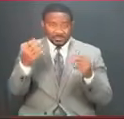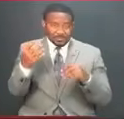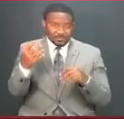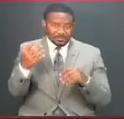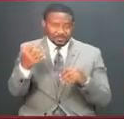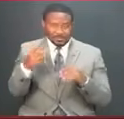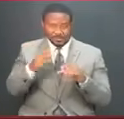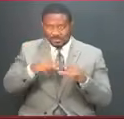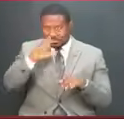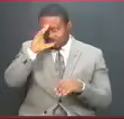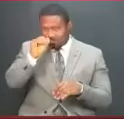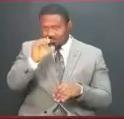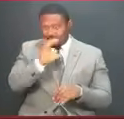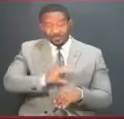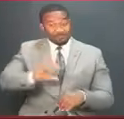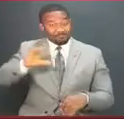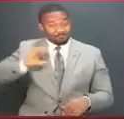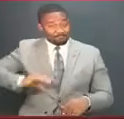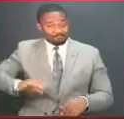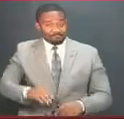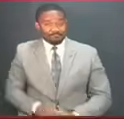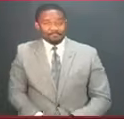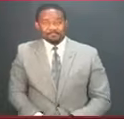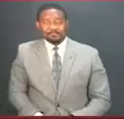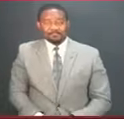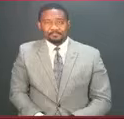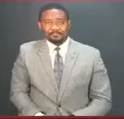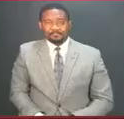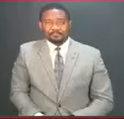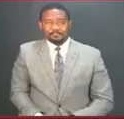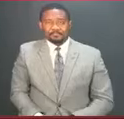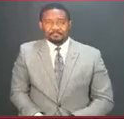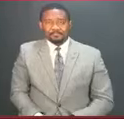the committee. Mr. Speaker,